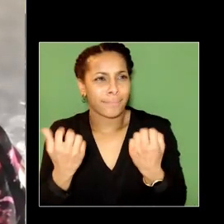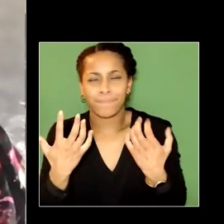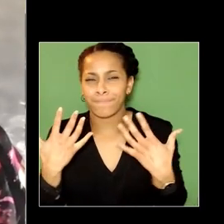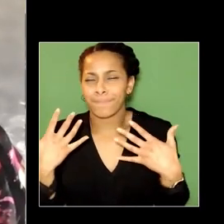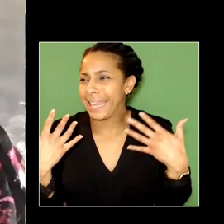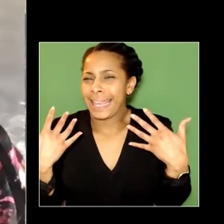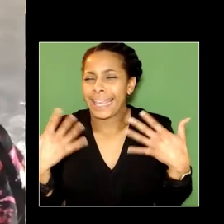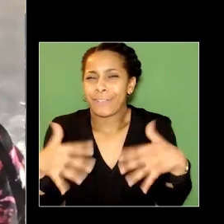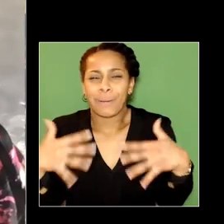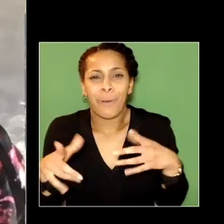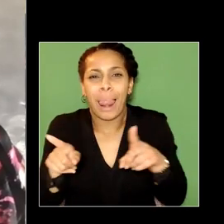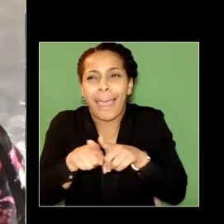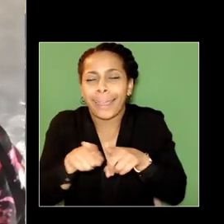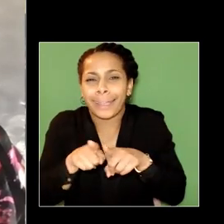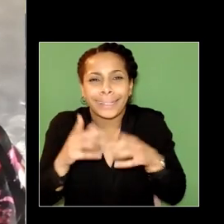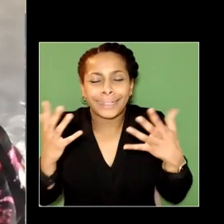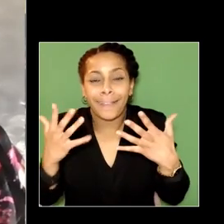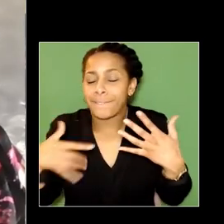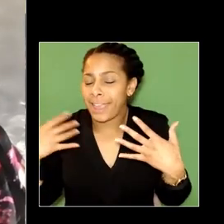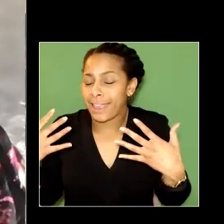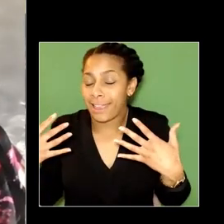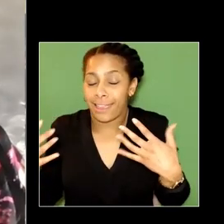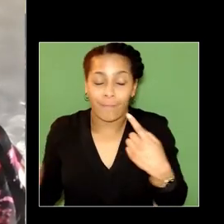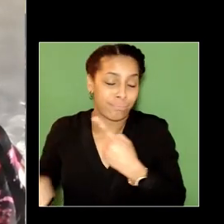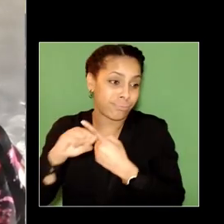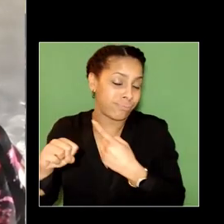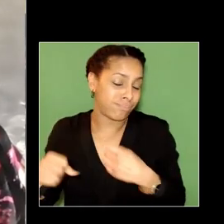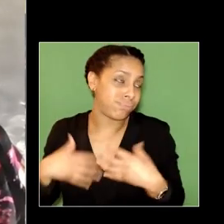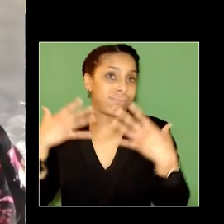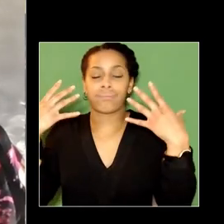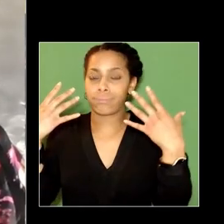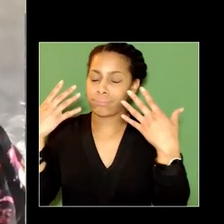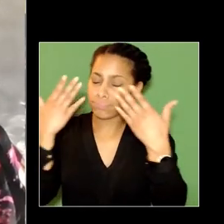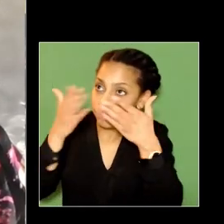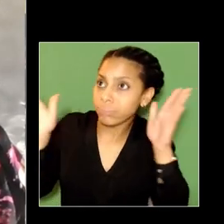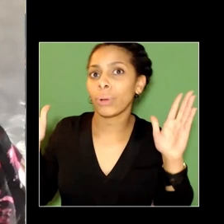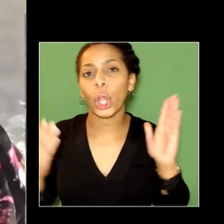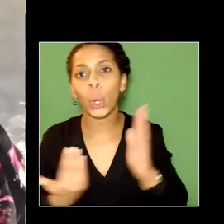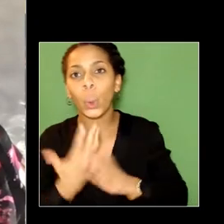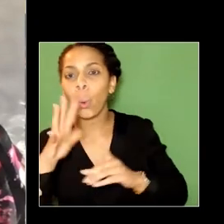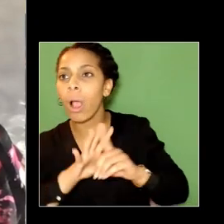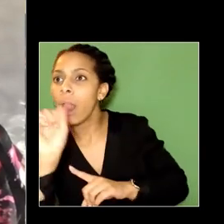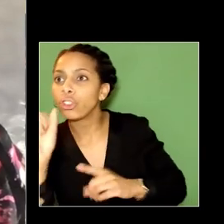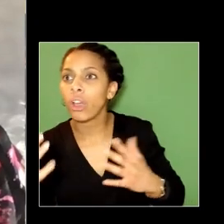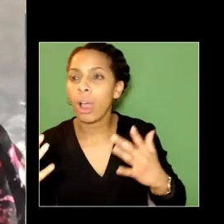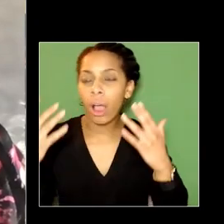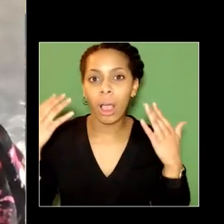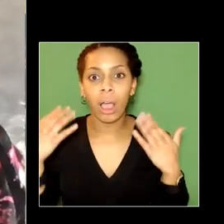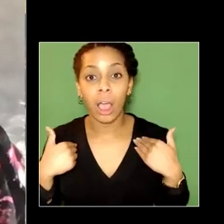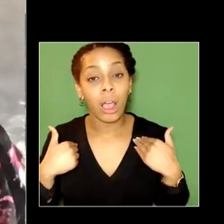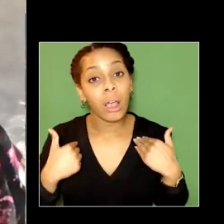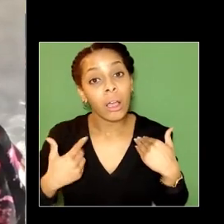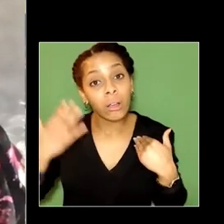I don't know, it was like an incredible awakening for me into a whole culture like that. I just was very distant